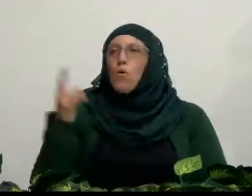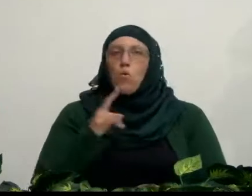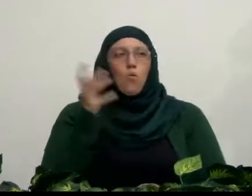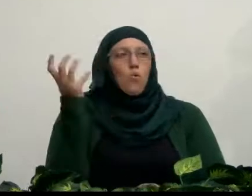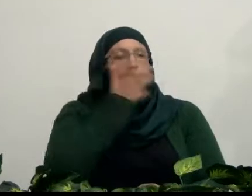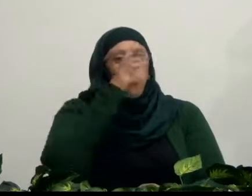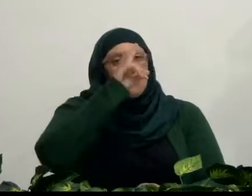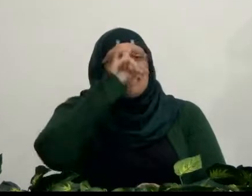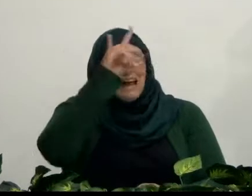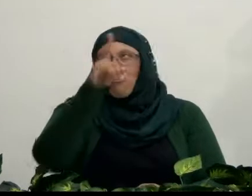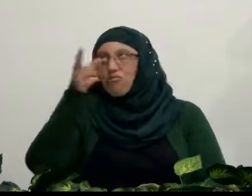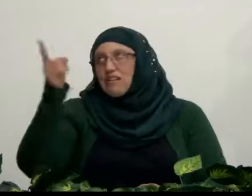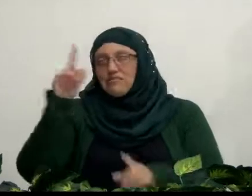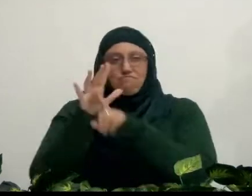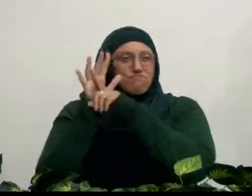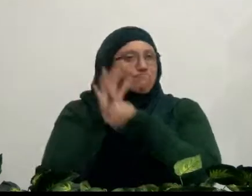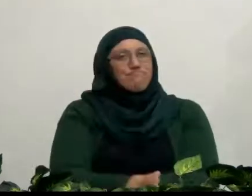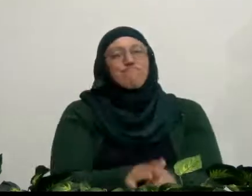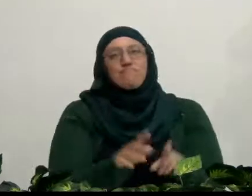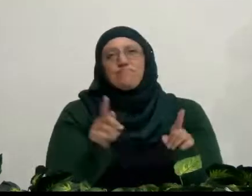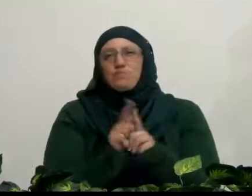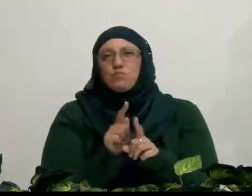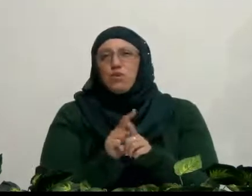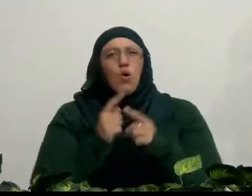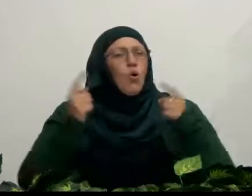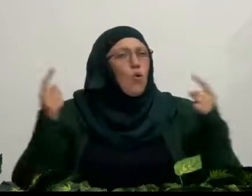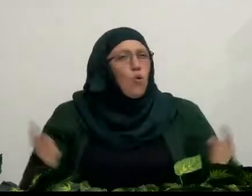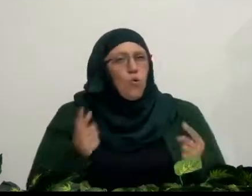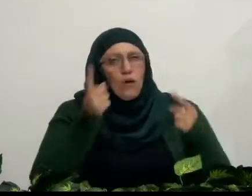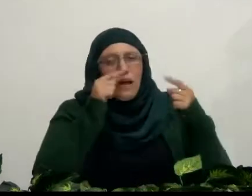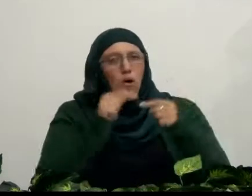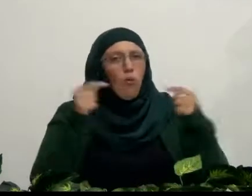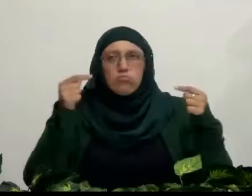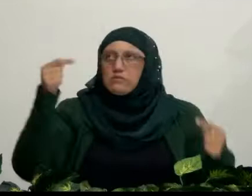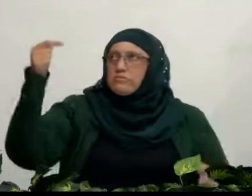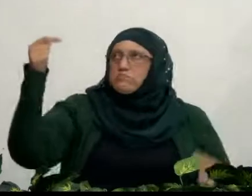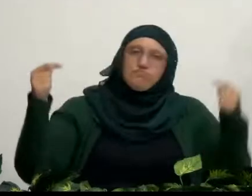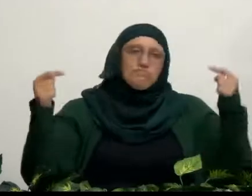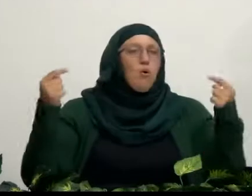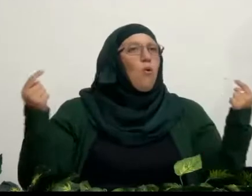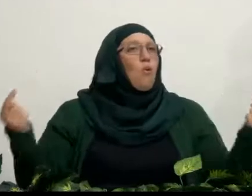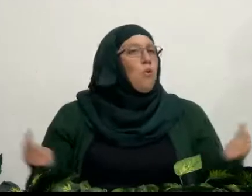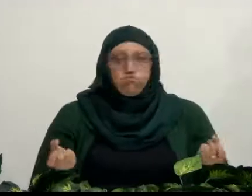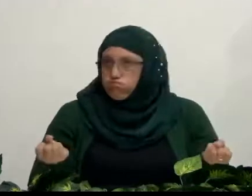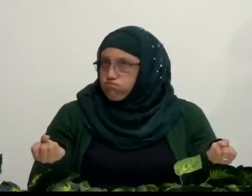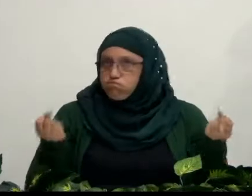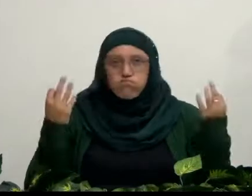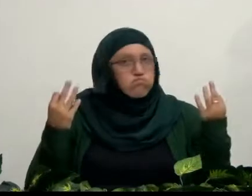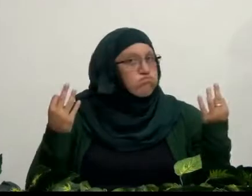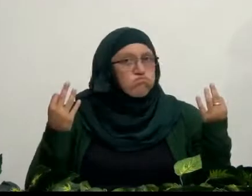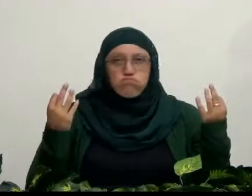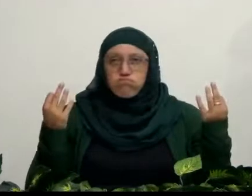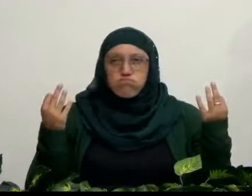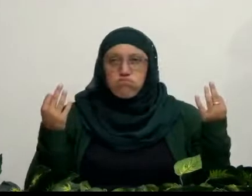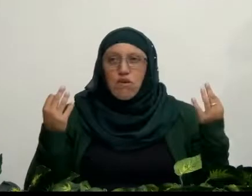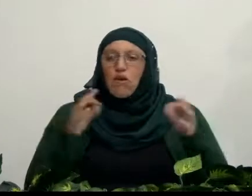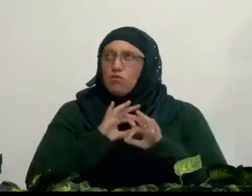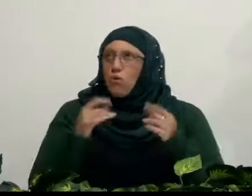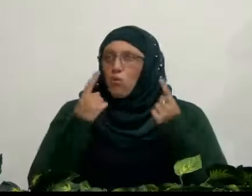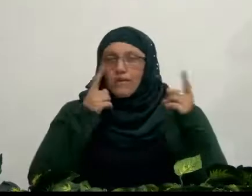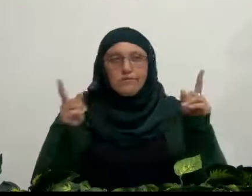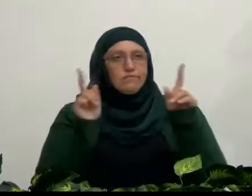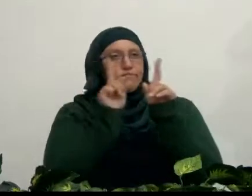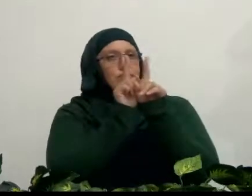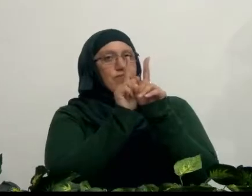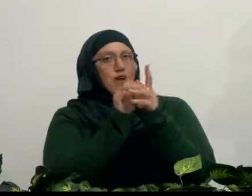Never has there been any opponent opposing Him. nor appear assisting him. He